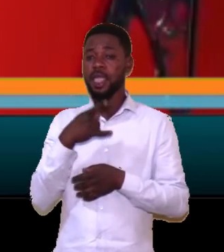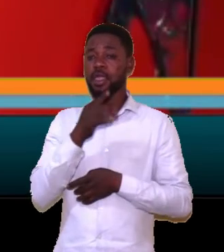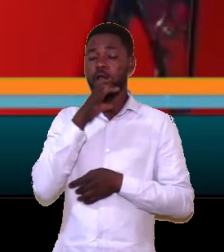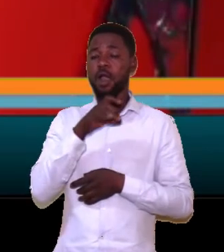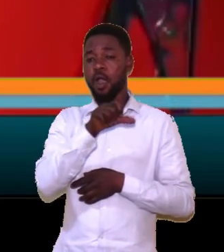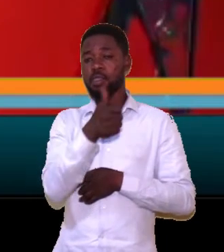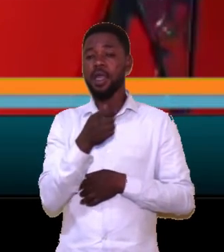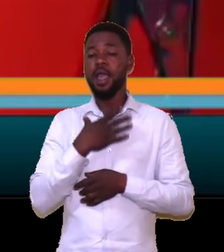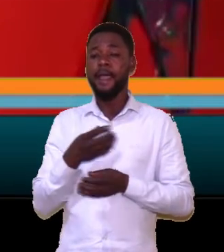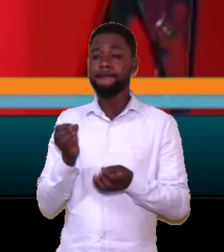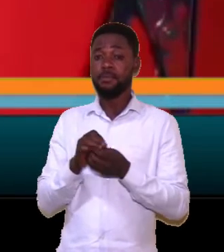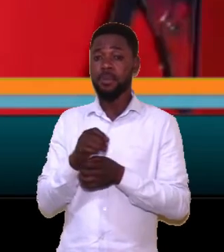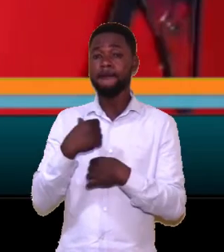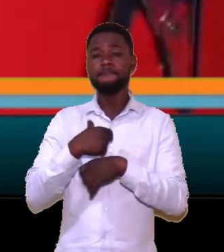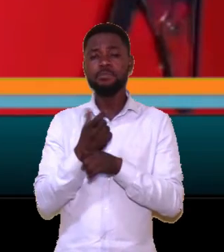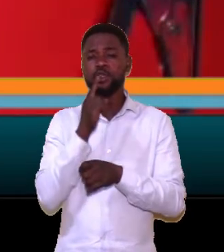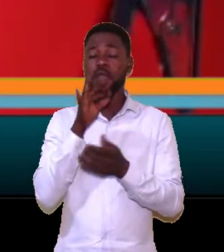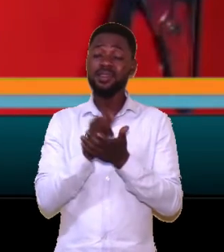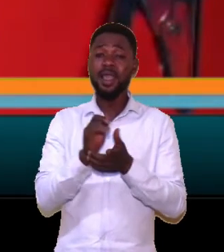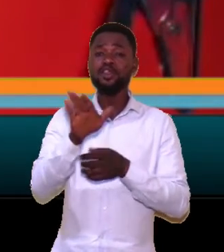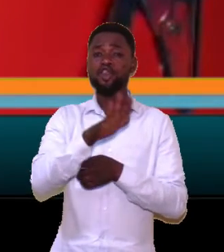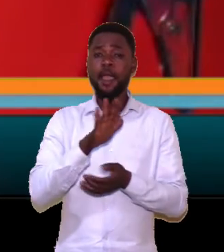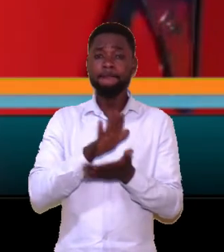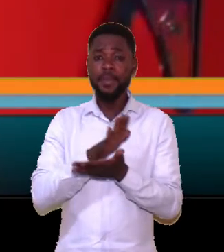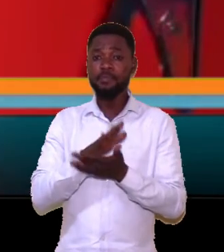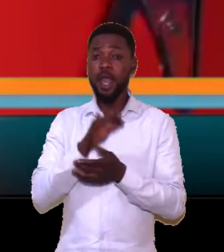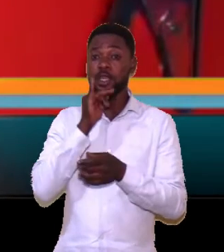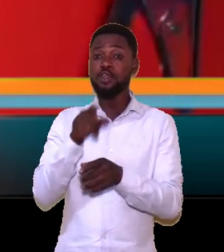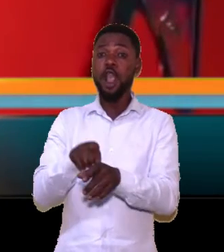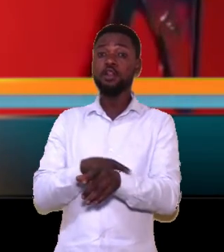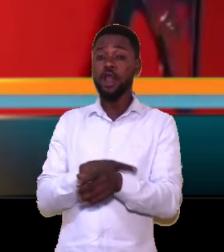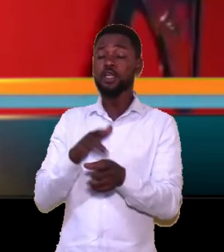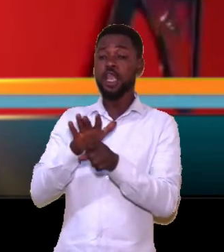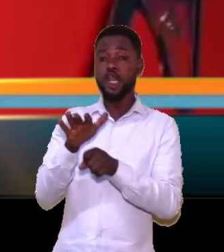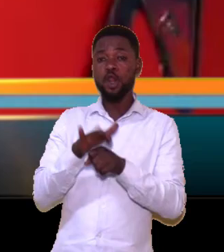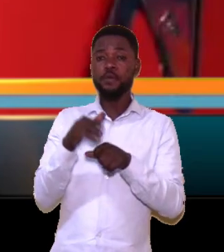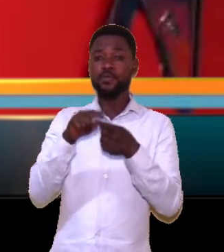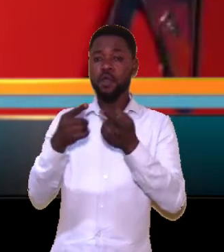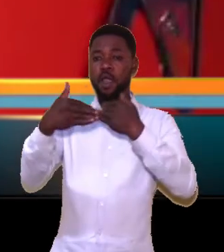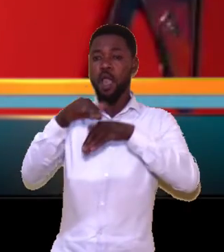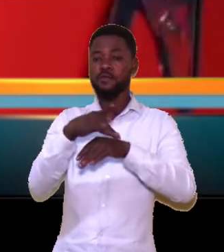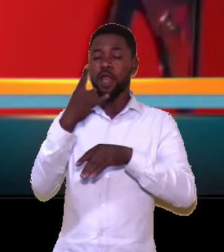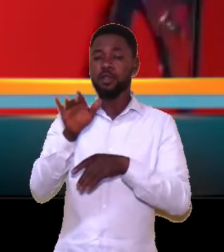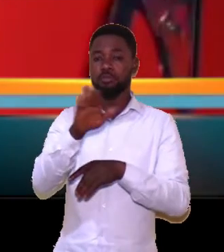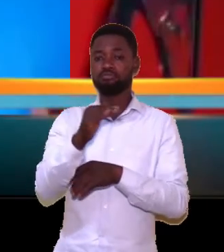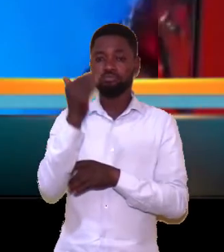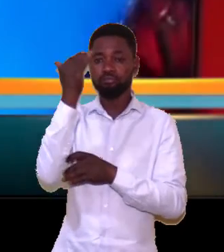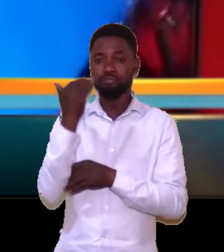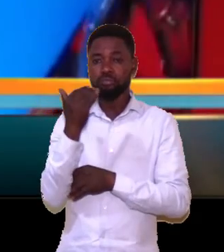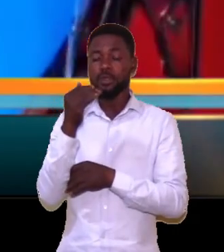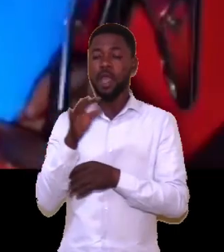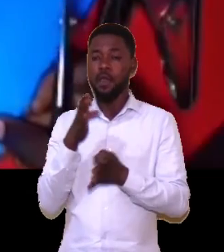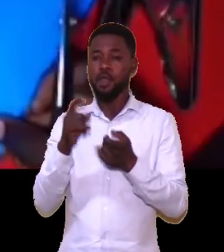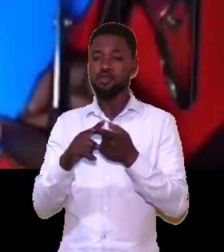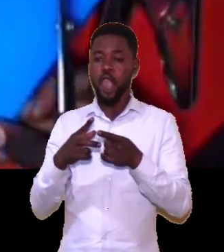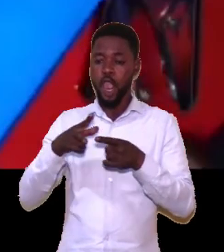the holder and more. Make sure your paper is long enough to cover the whole of your head. So I'm